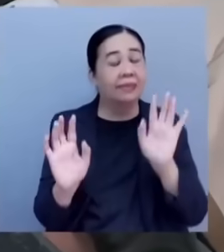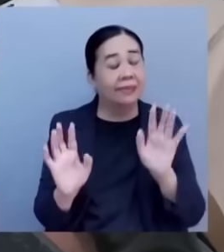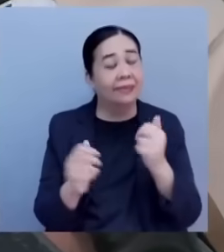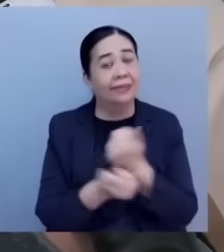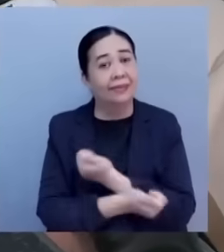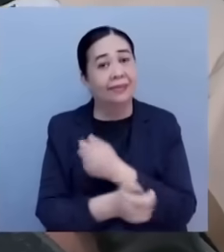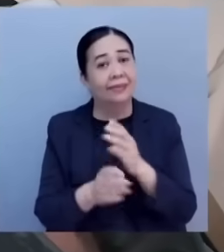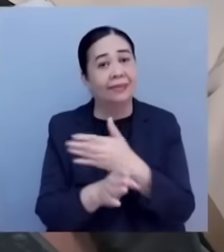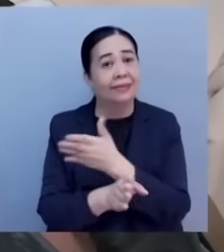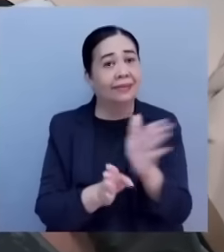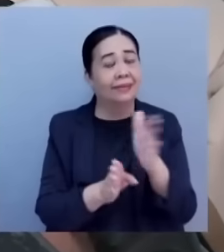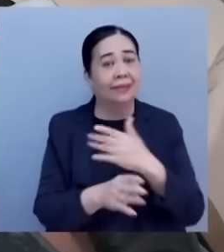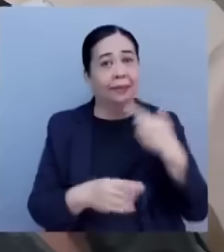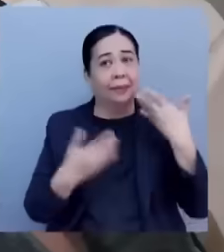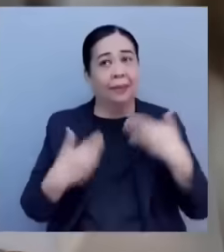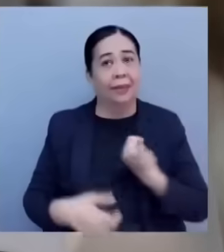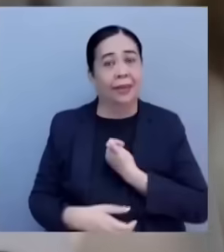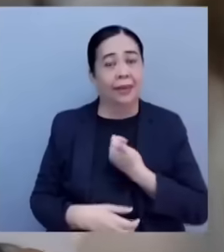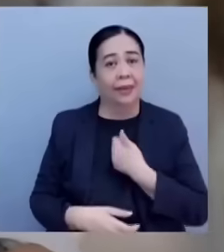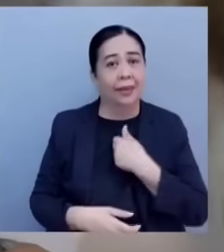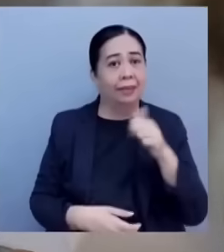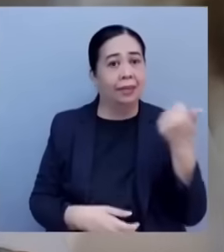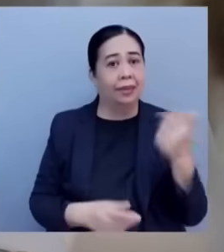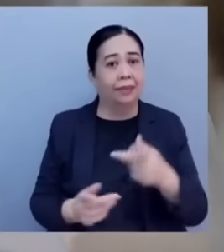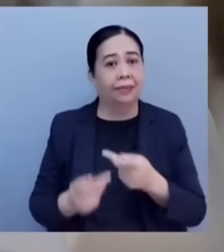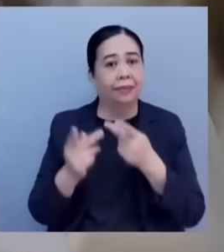for myself and the other petitioners,